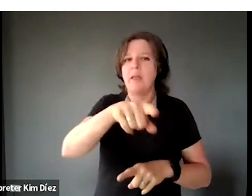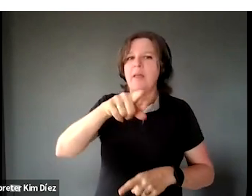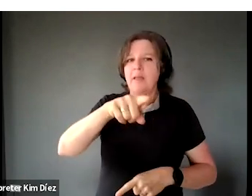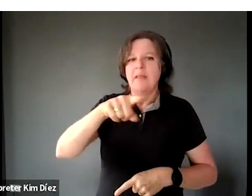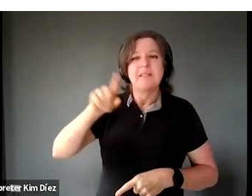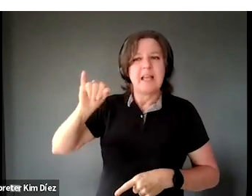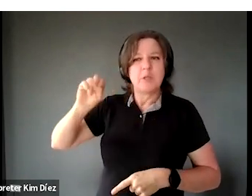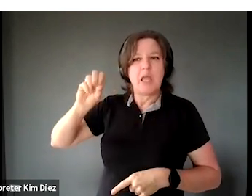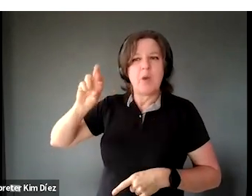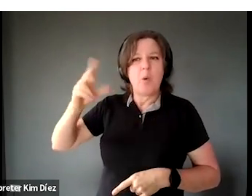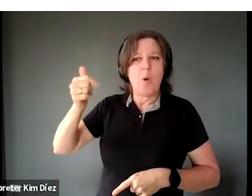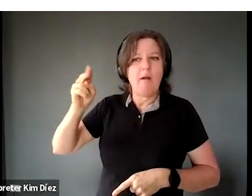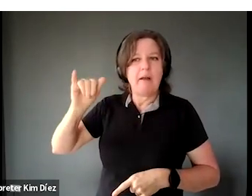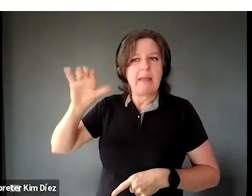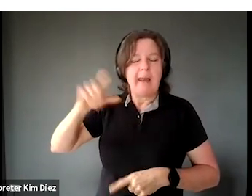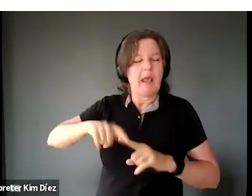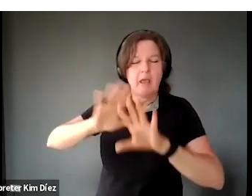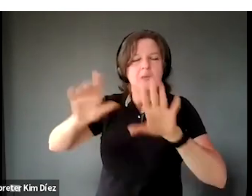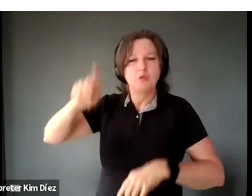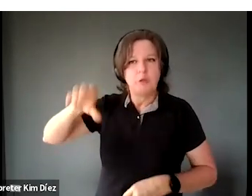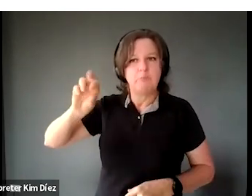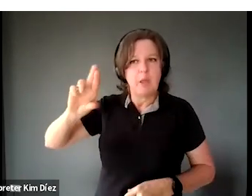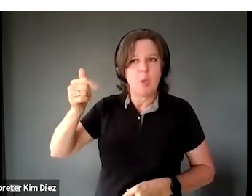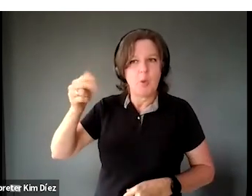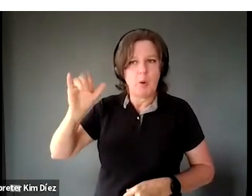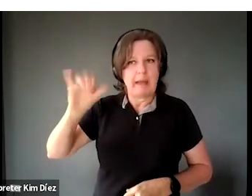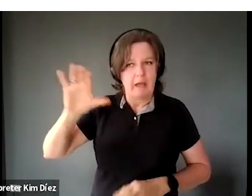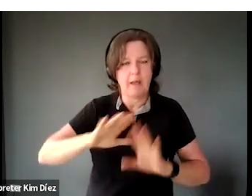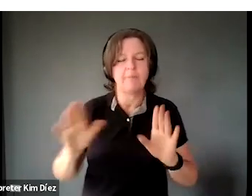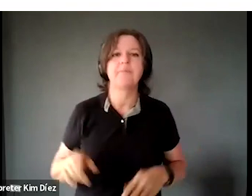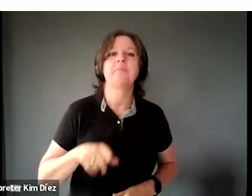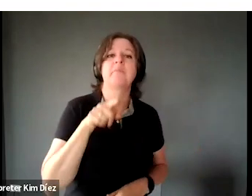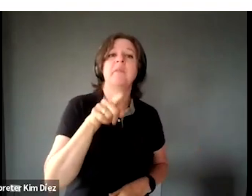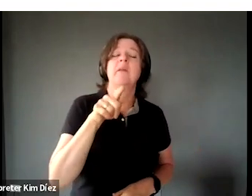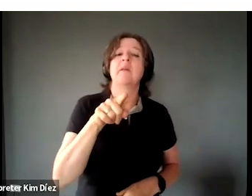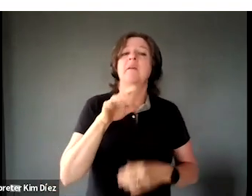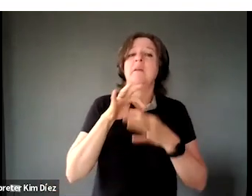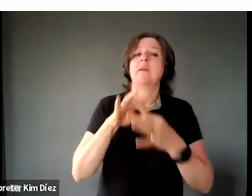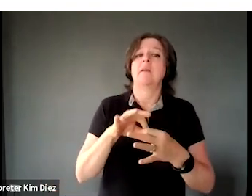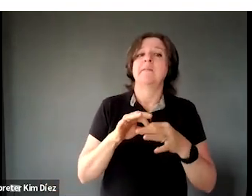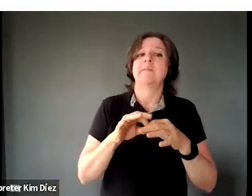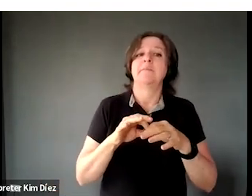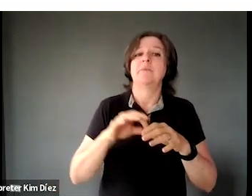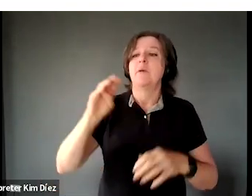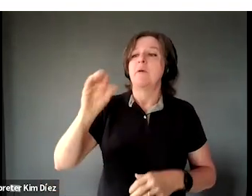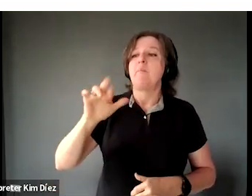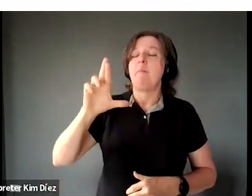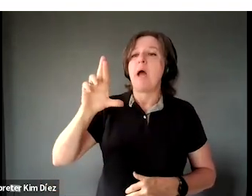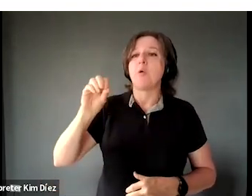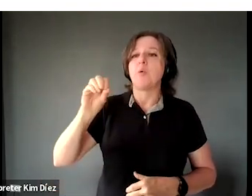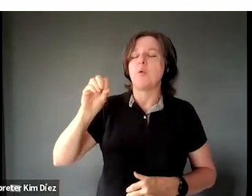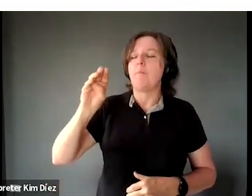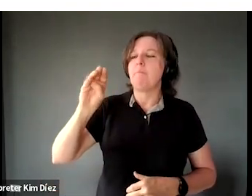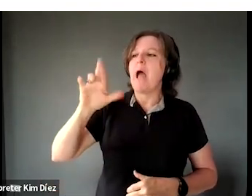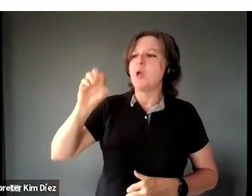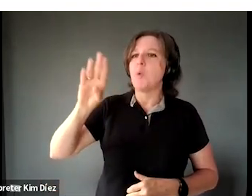say organic. So we see a modification of the rhizosphere, and this has a lot